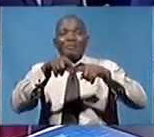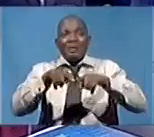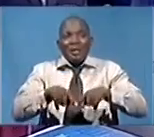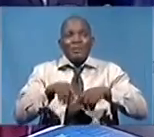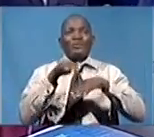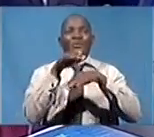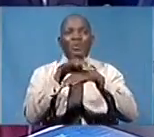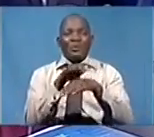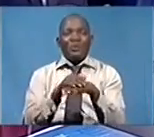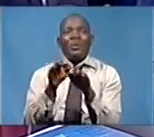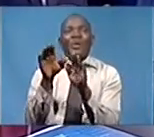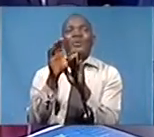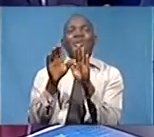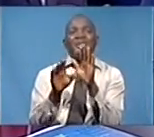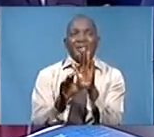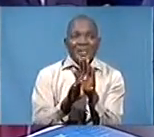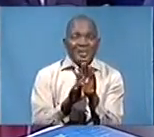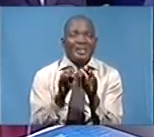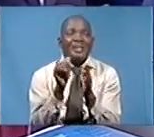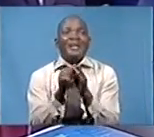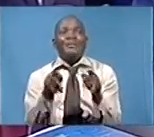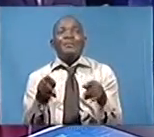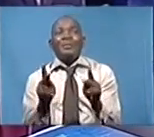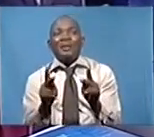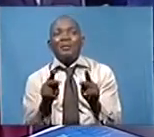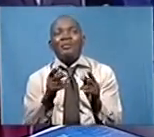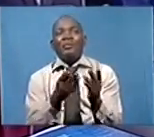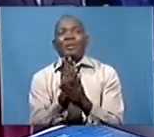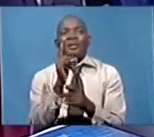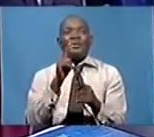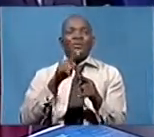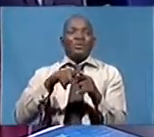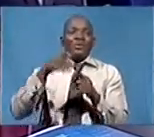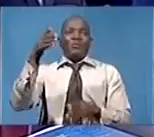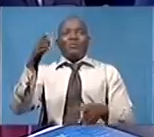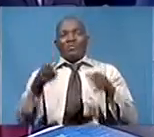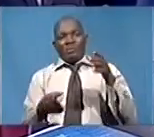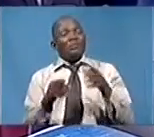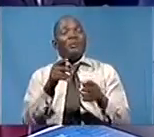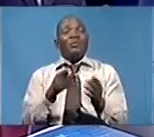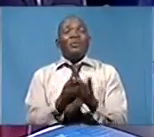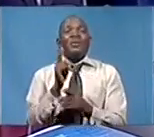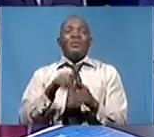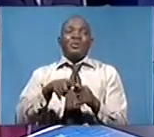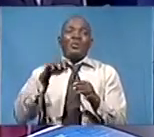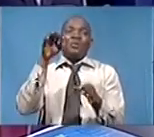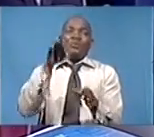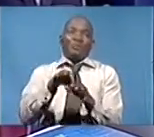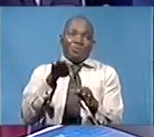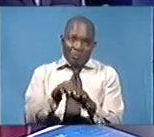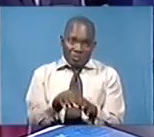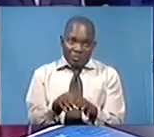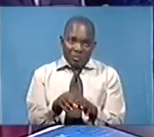on the Constitution, which guarantees the right to vote, which this court has, without exception,